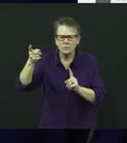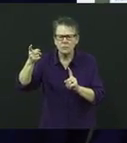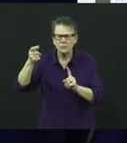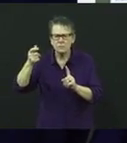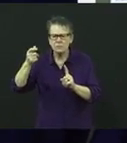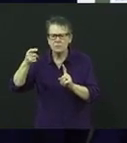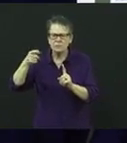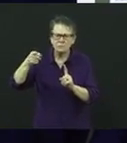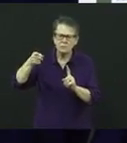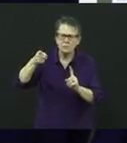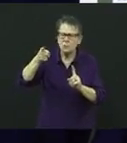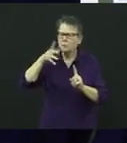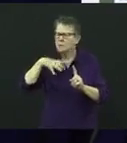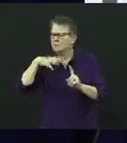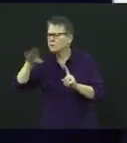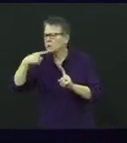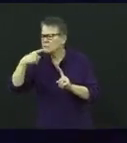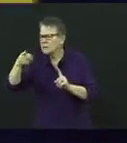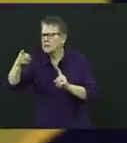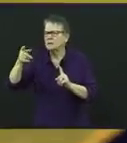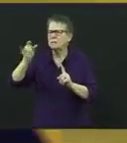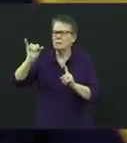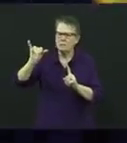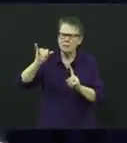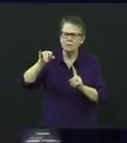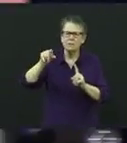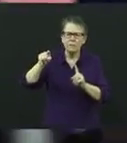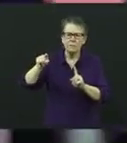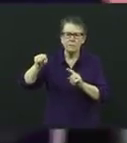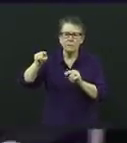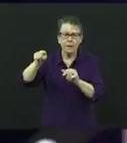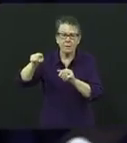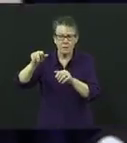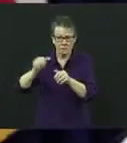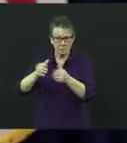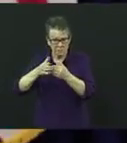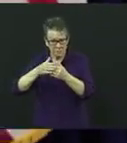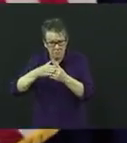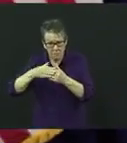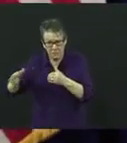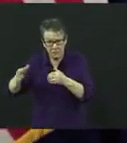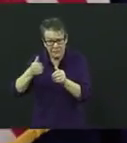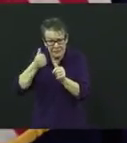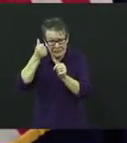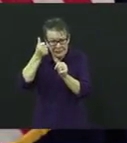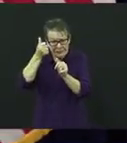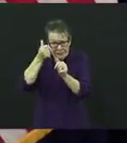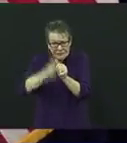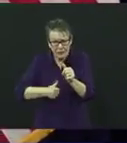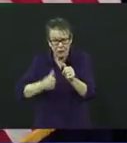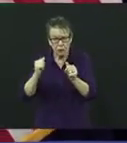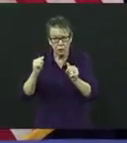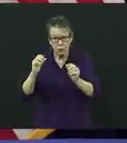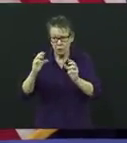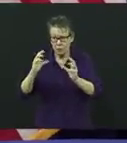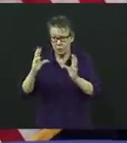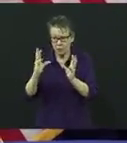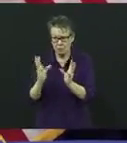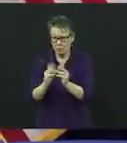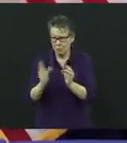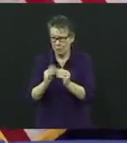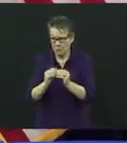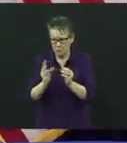hook. I will say this, Pat confirmed to me that traffic violations and traffic accidents are down meaningfully. Not surprisingly, given there are a lot fewer cars